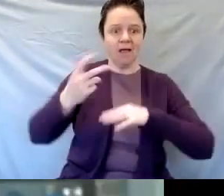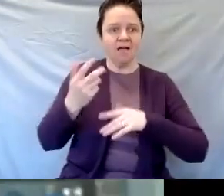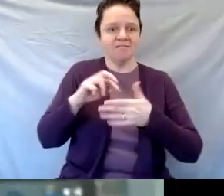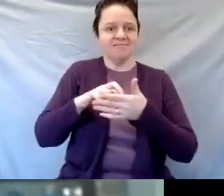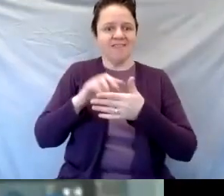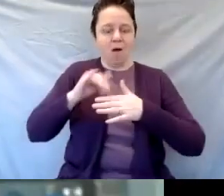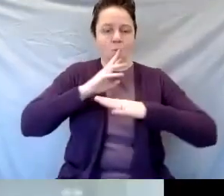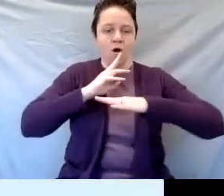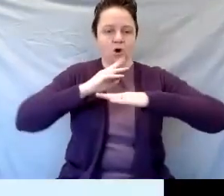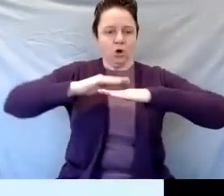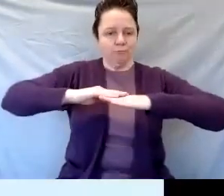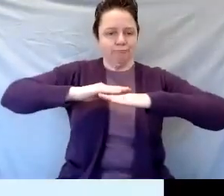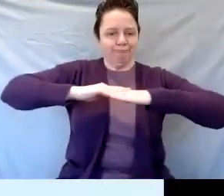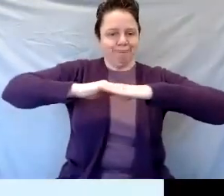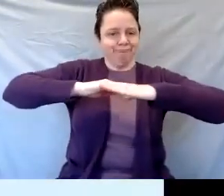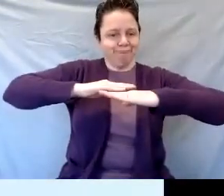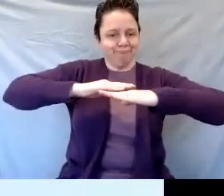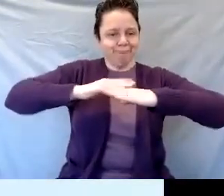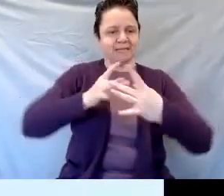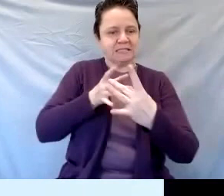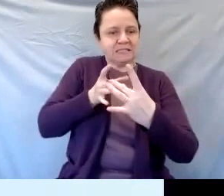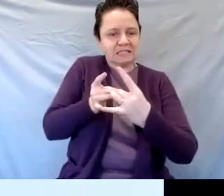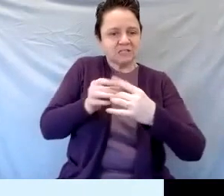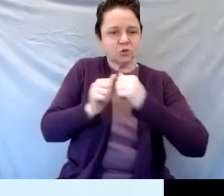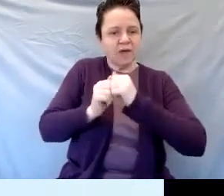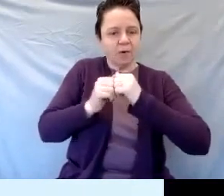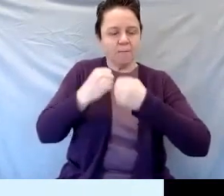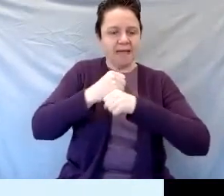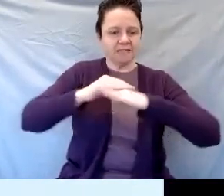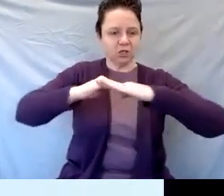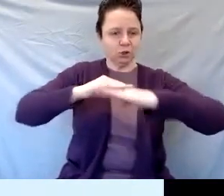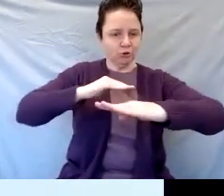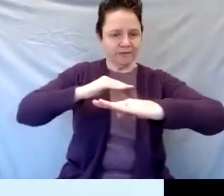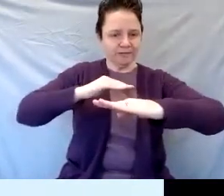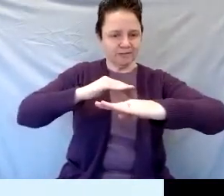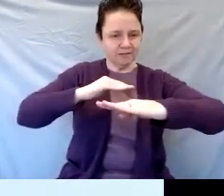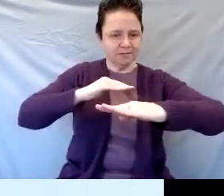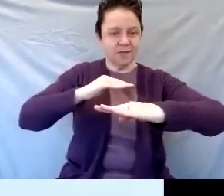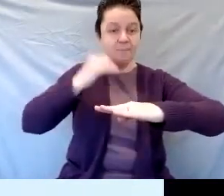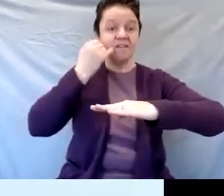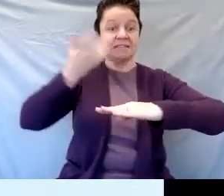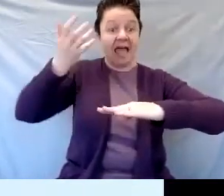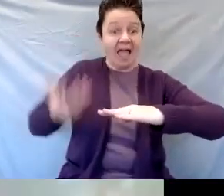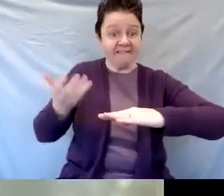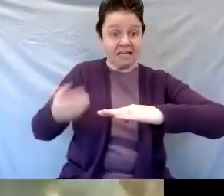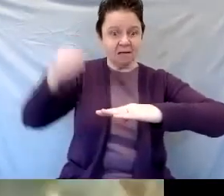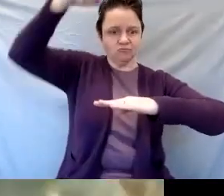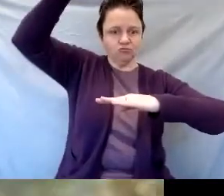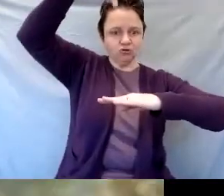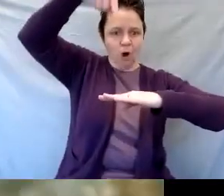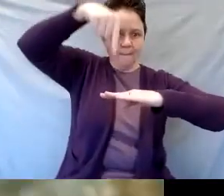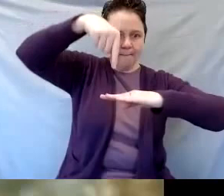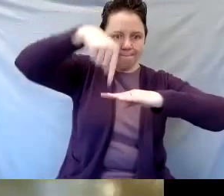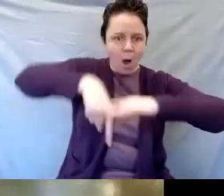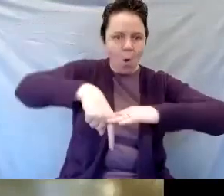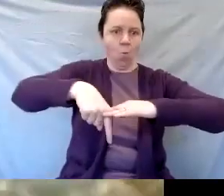water sort of sticks together and it makes a surface. Now, if you drop something heavy, it's going to break through and it's not going to work. But if something, that surface